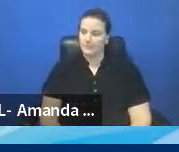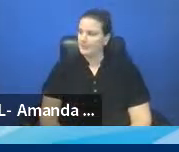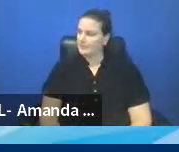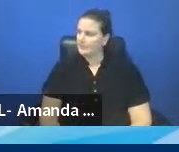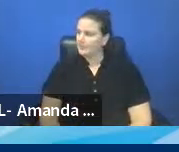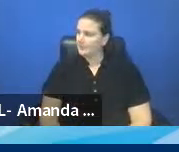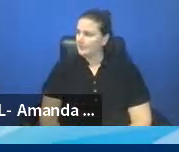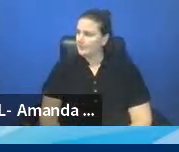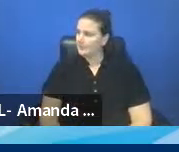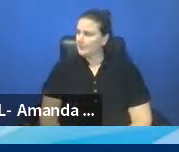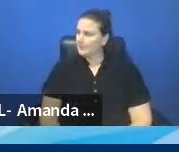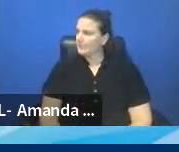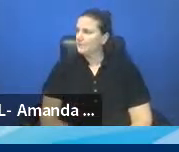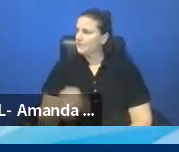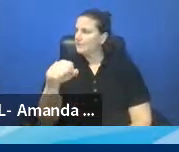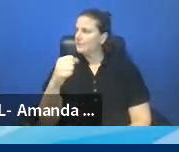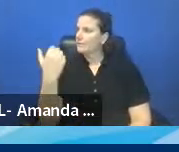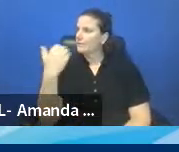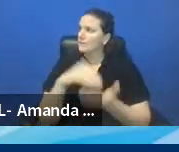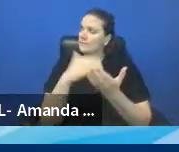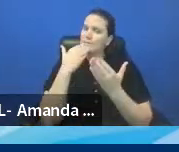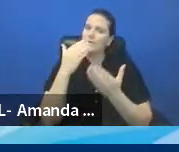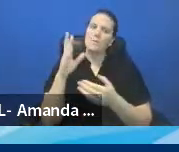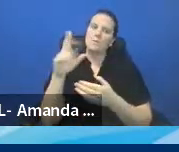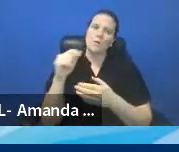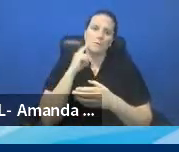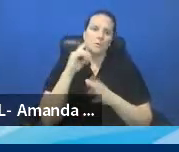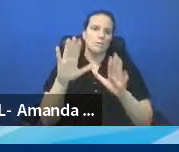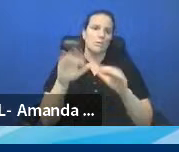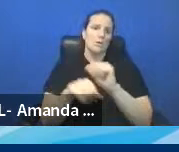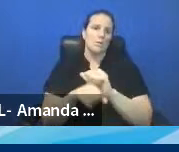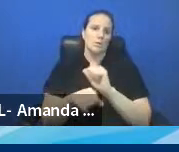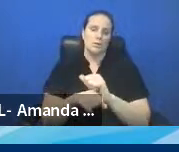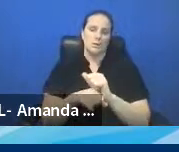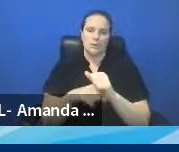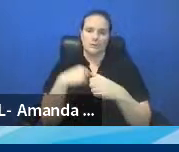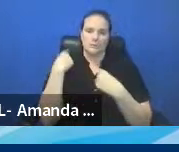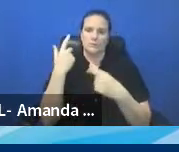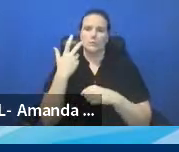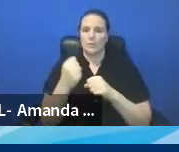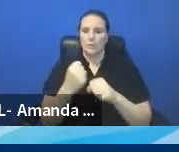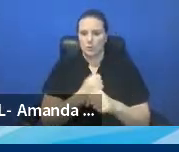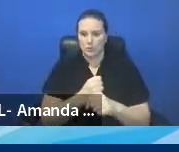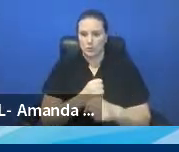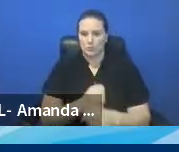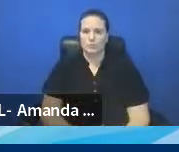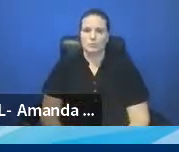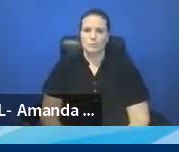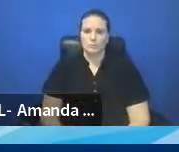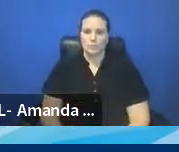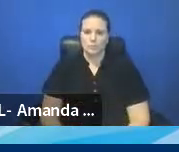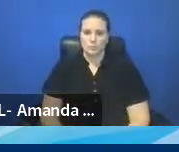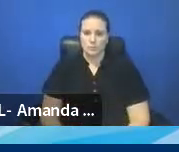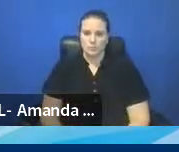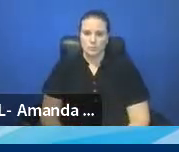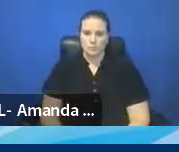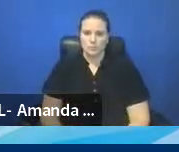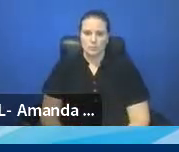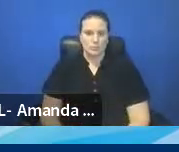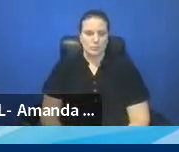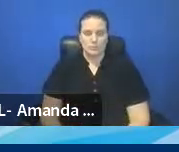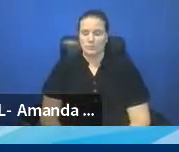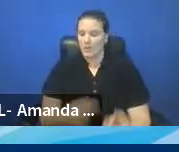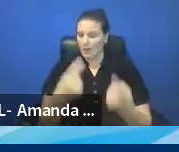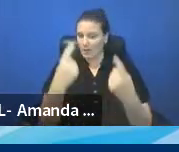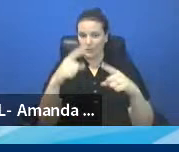Yeah, once again, thanks, Brent, for your great work over the last 3 years. And thanks to I agree